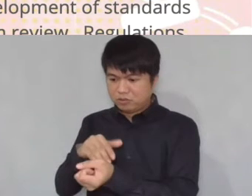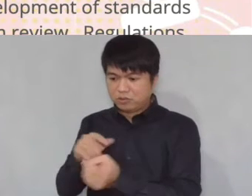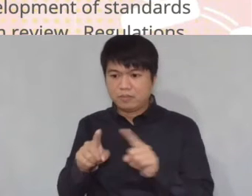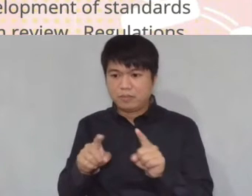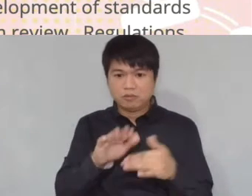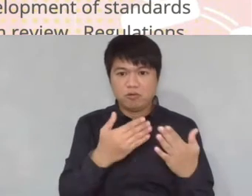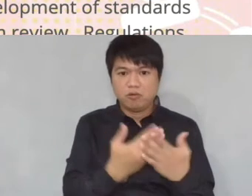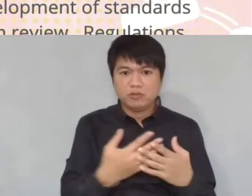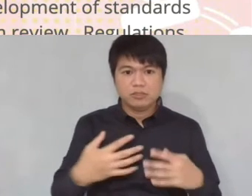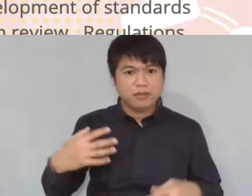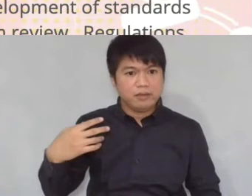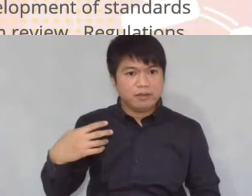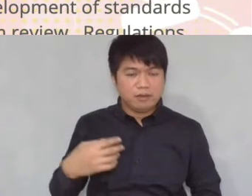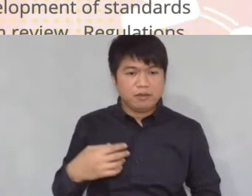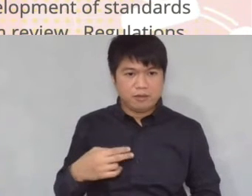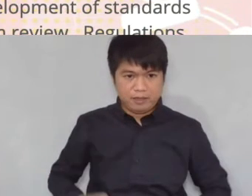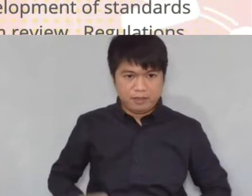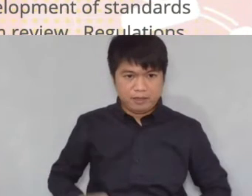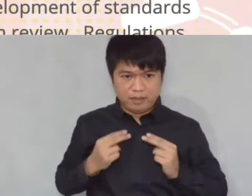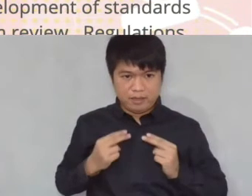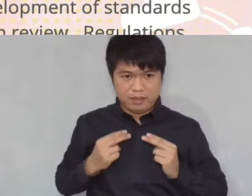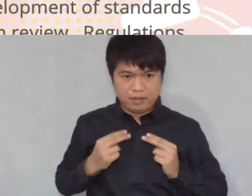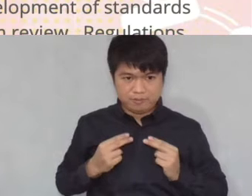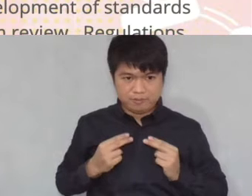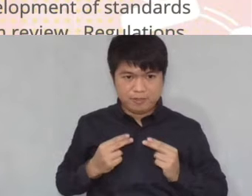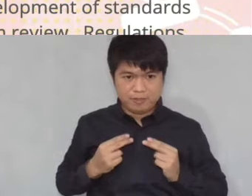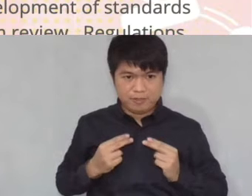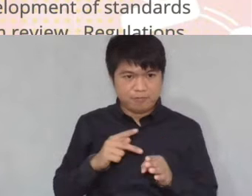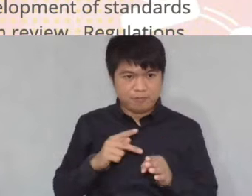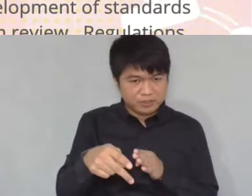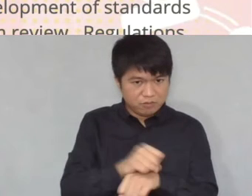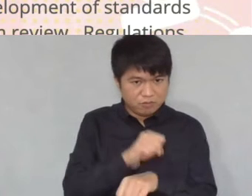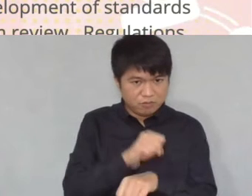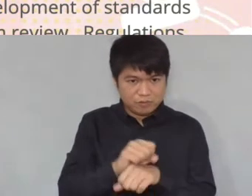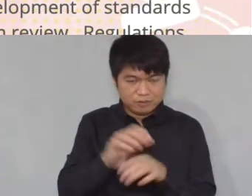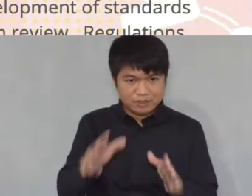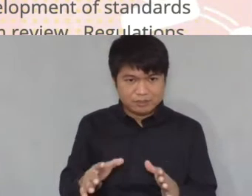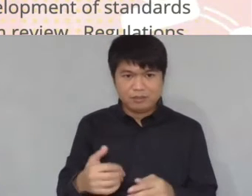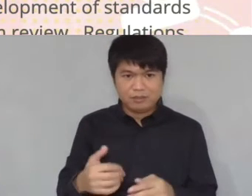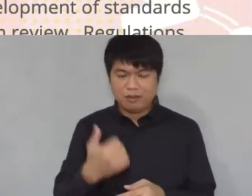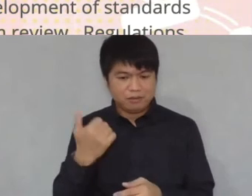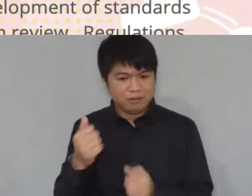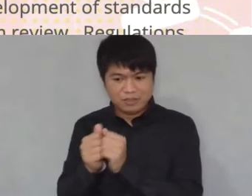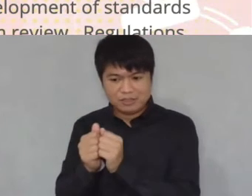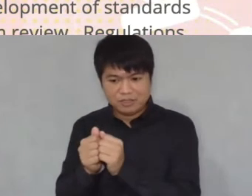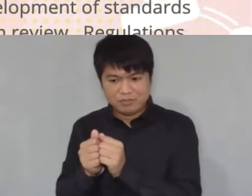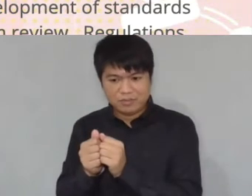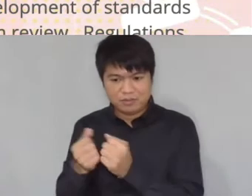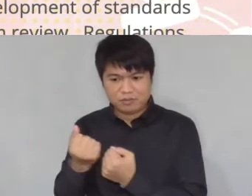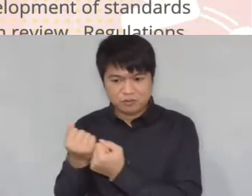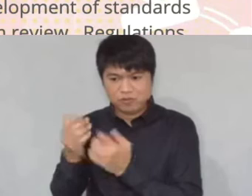all health professionals and even allied health professionals, the technology people, they should be part of that. So